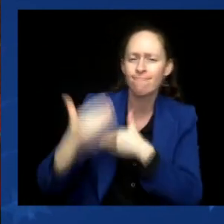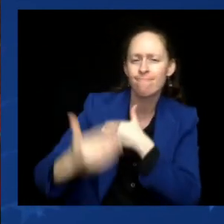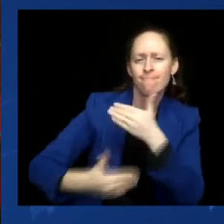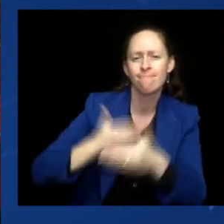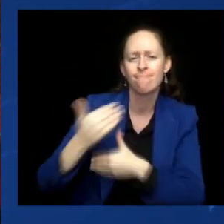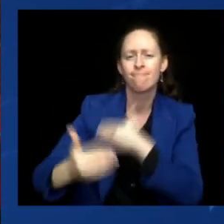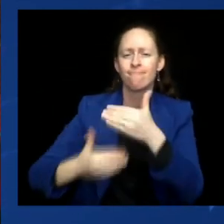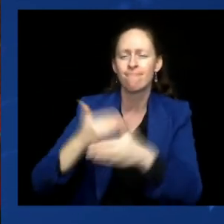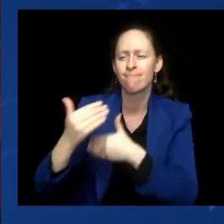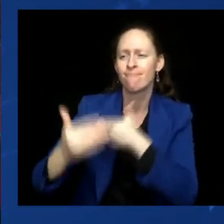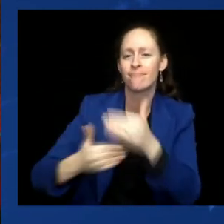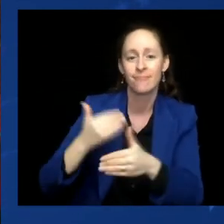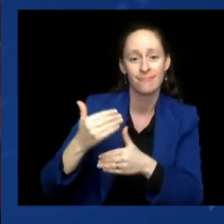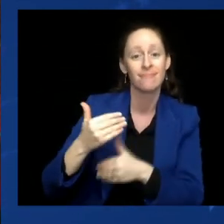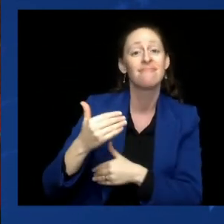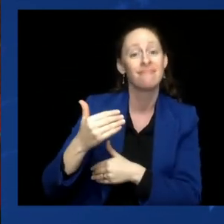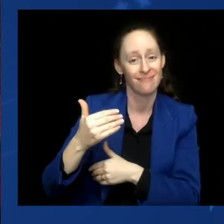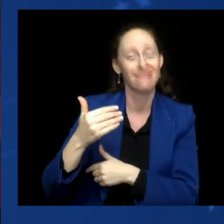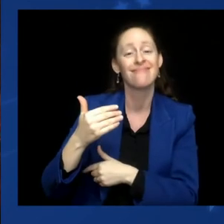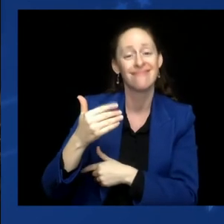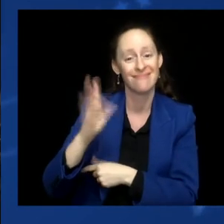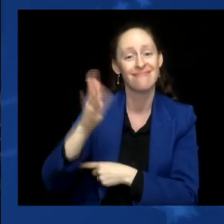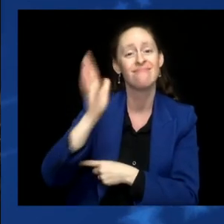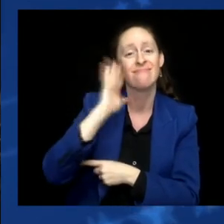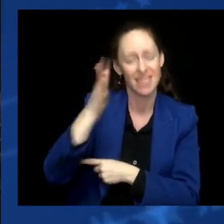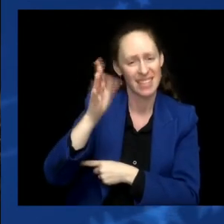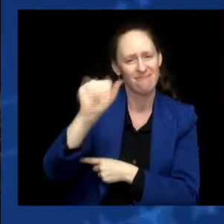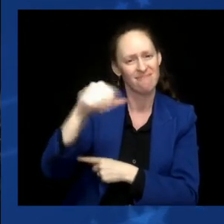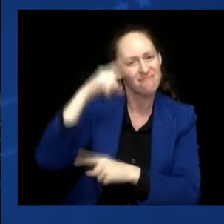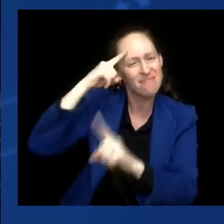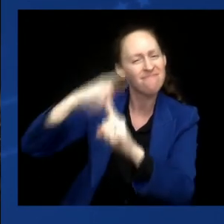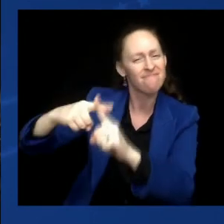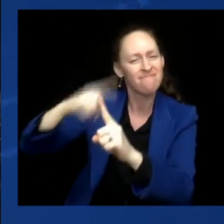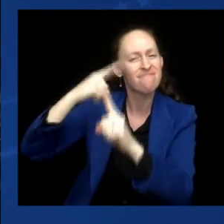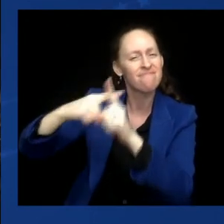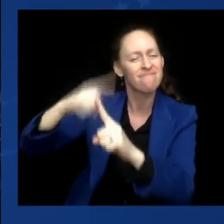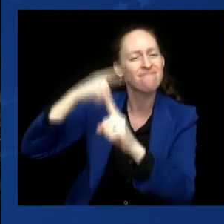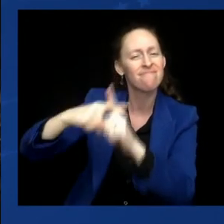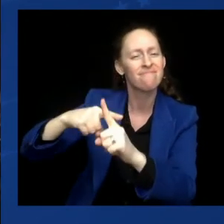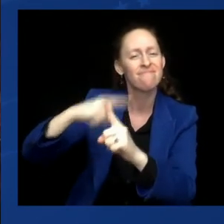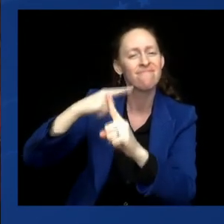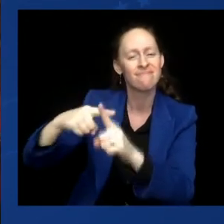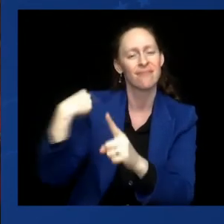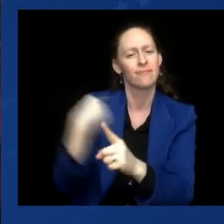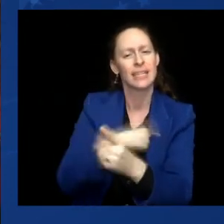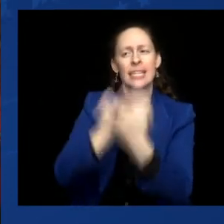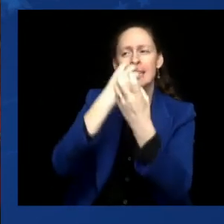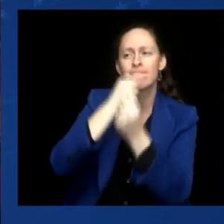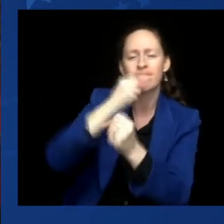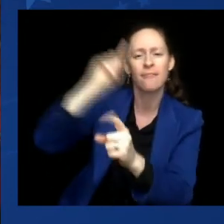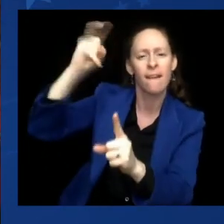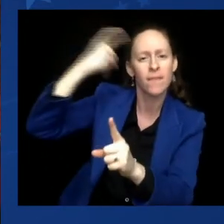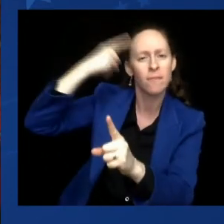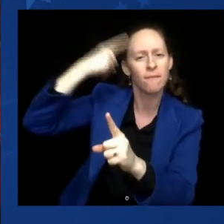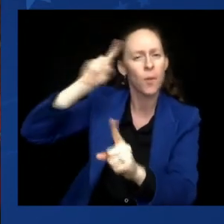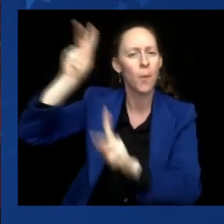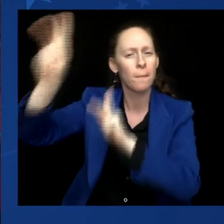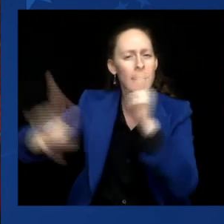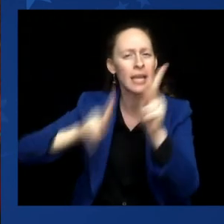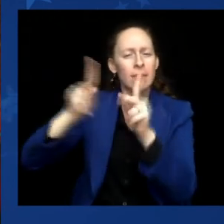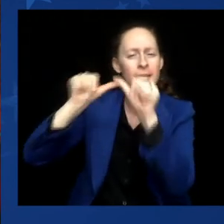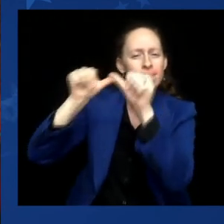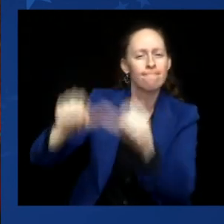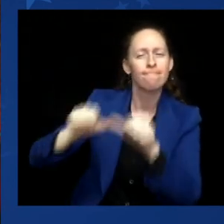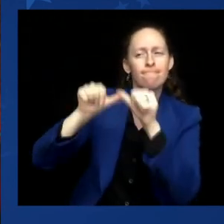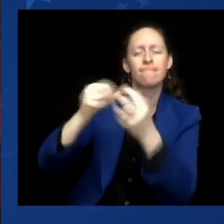We preserved democracy. We heeded our words. We heeded not our worst instincts, but our better